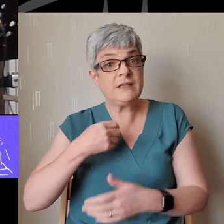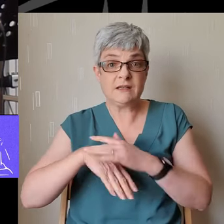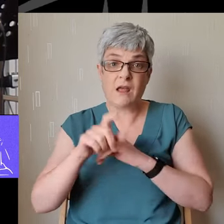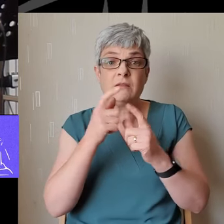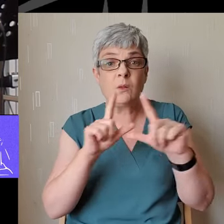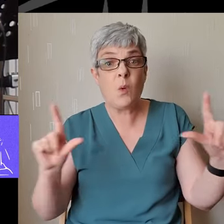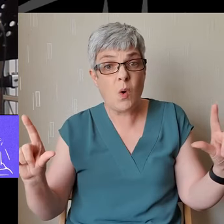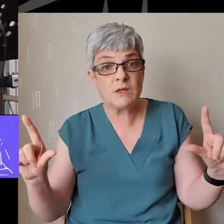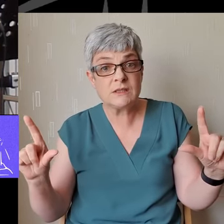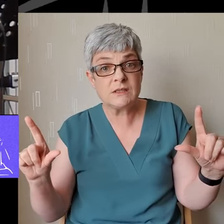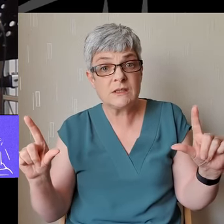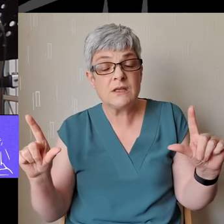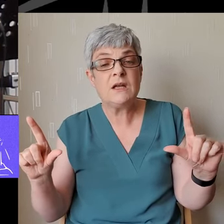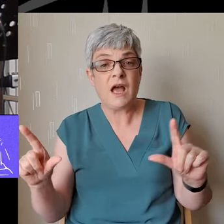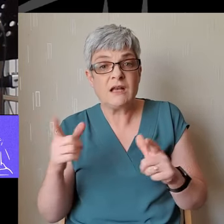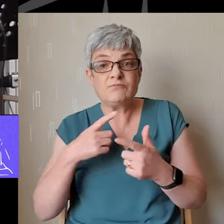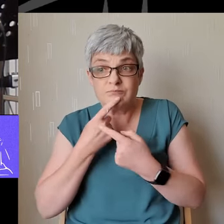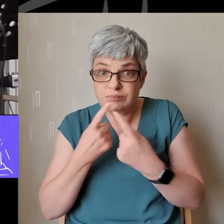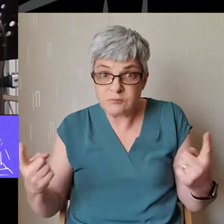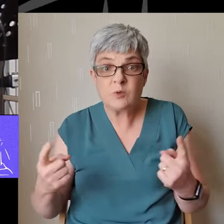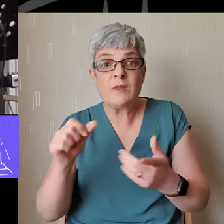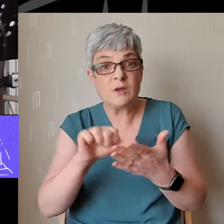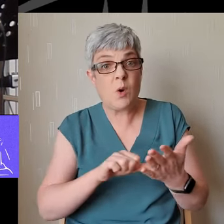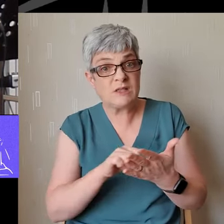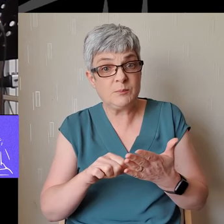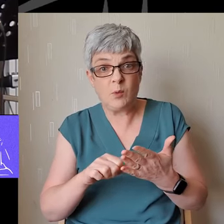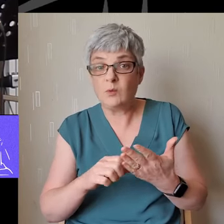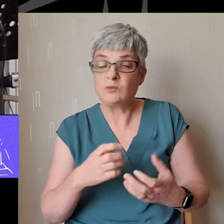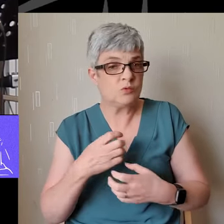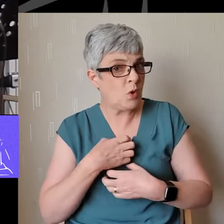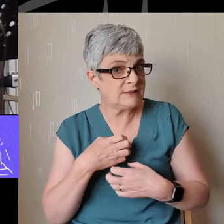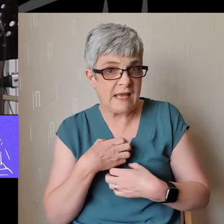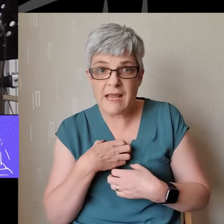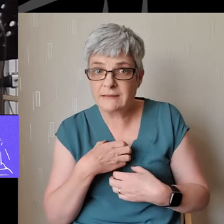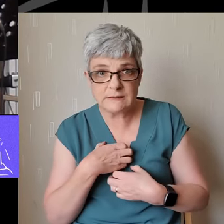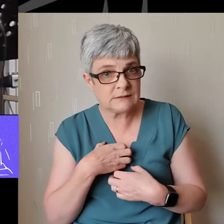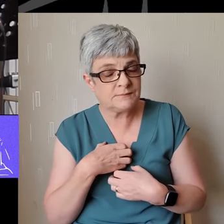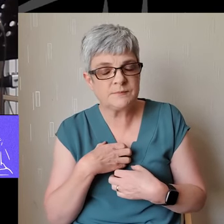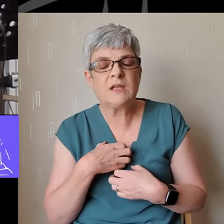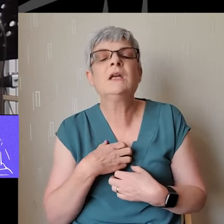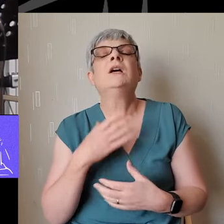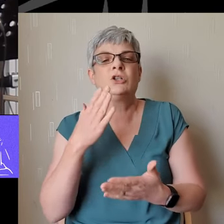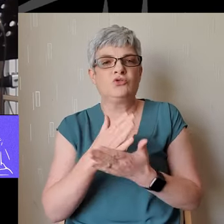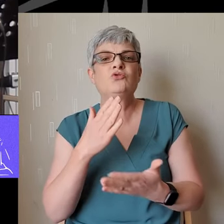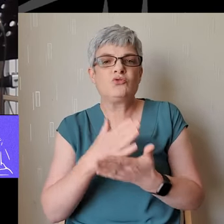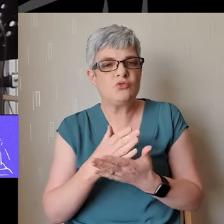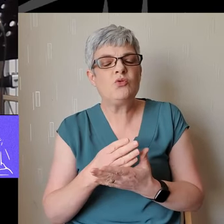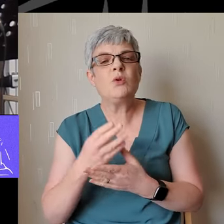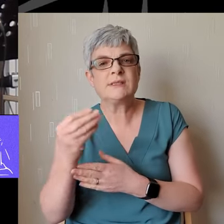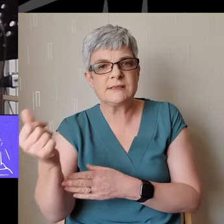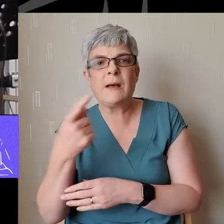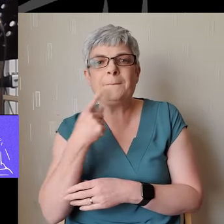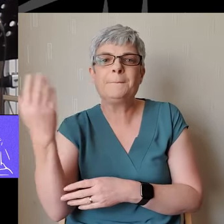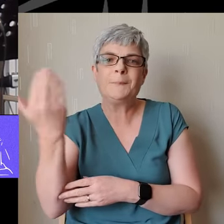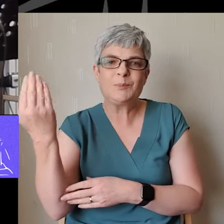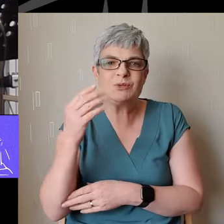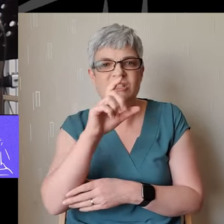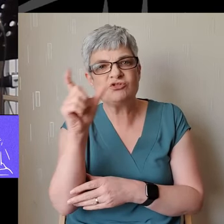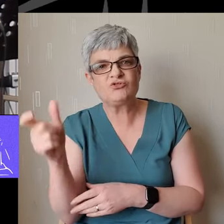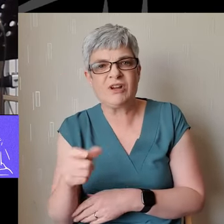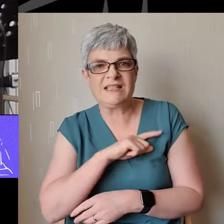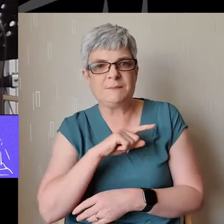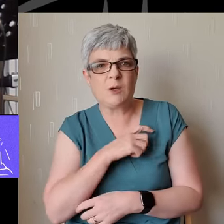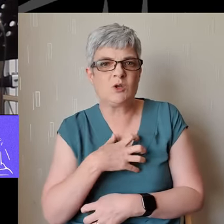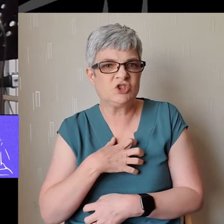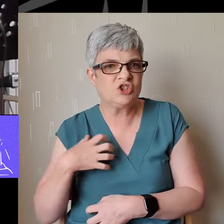dare all the more to proclaim the gospel without fear. It is true that some preach Christ out of envy